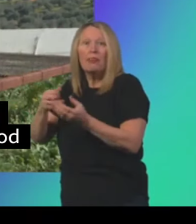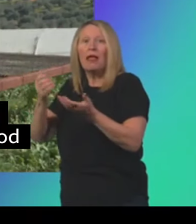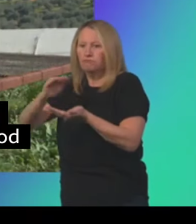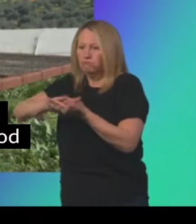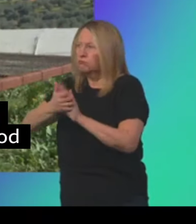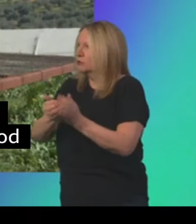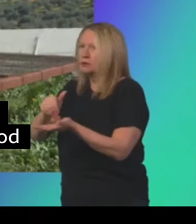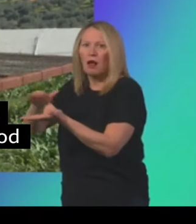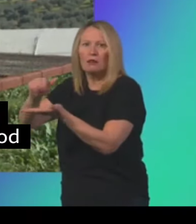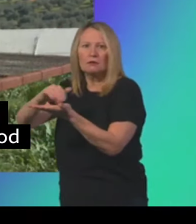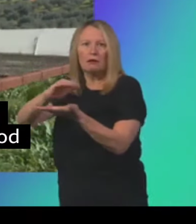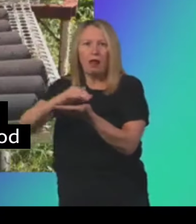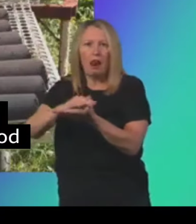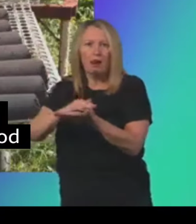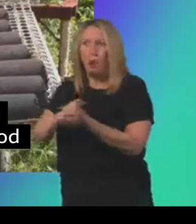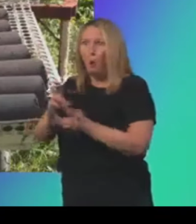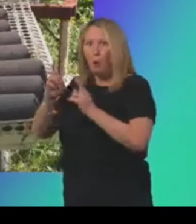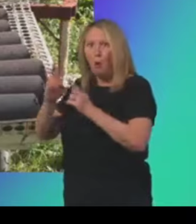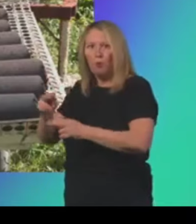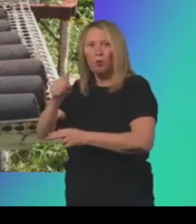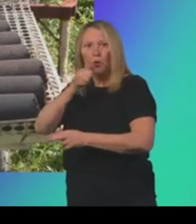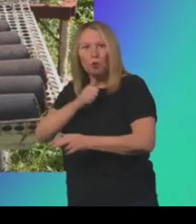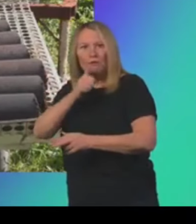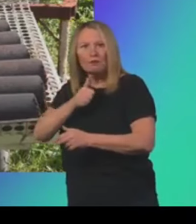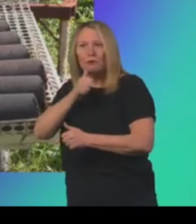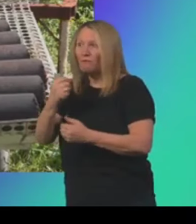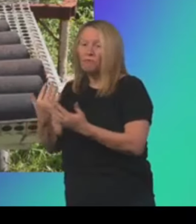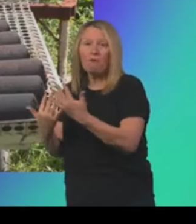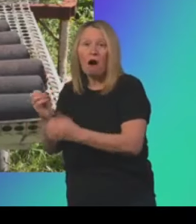up and sold. It's hoped this will be used